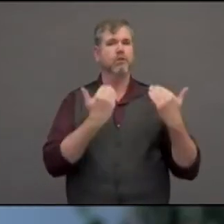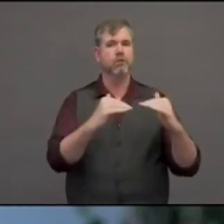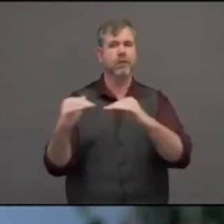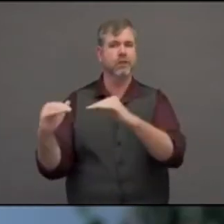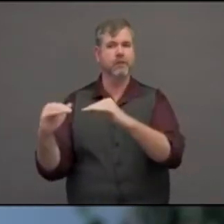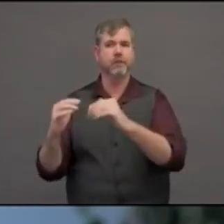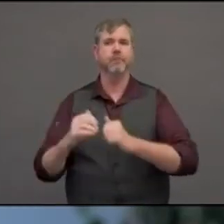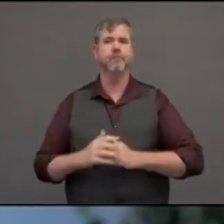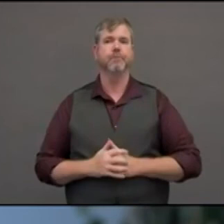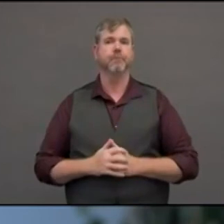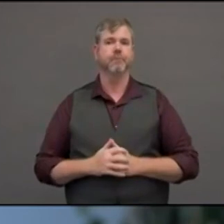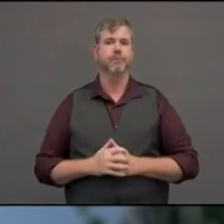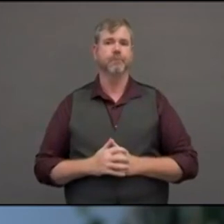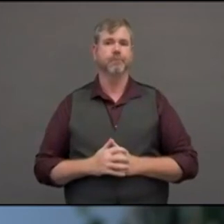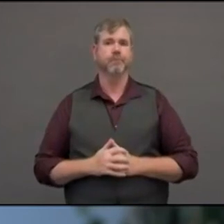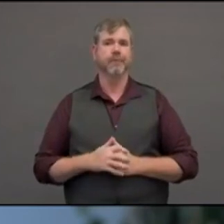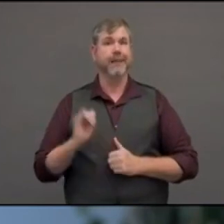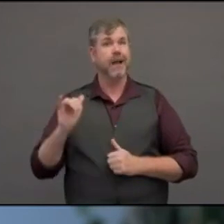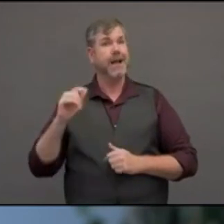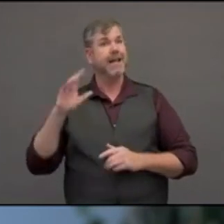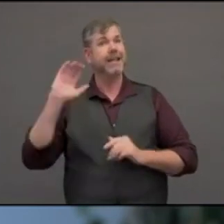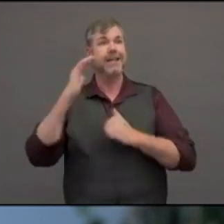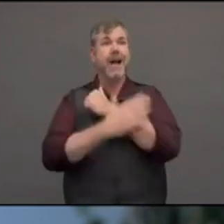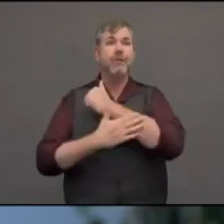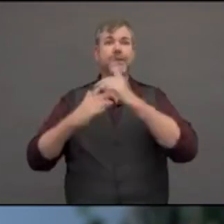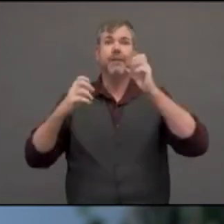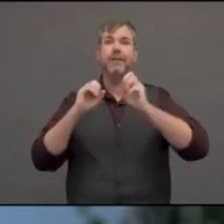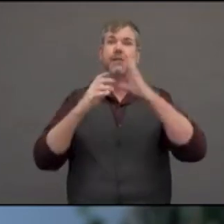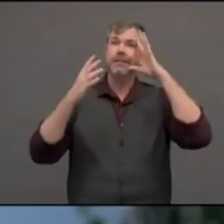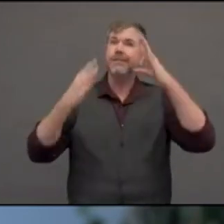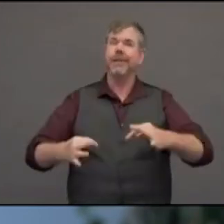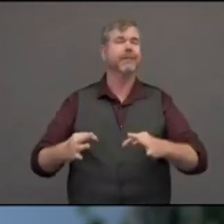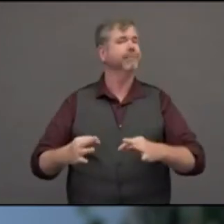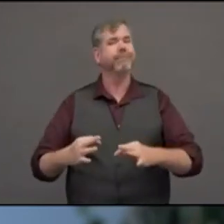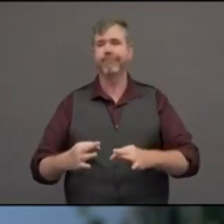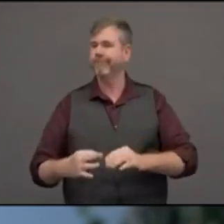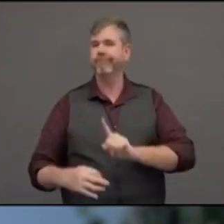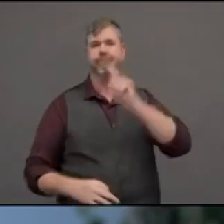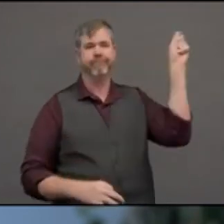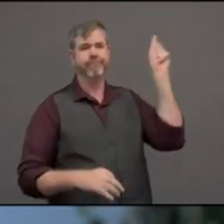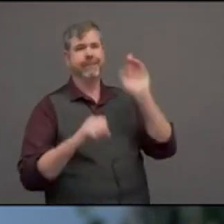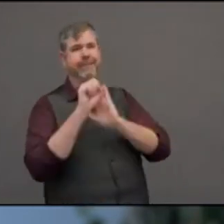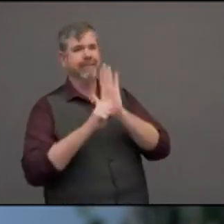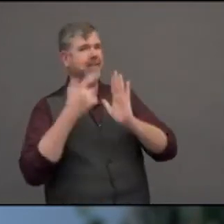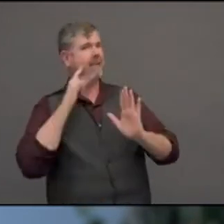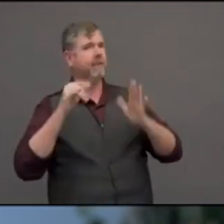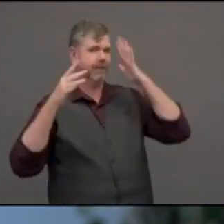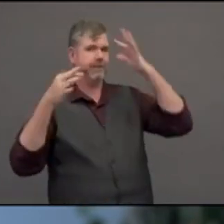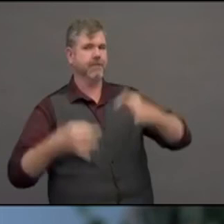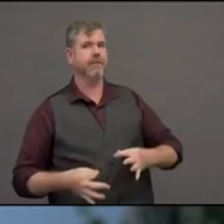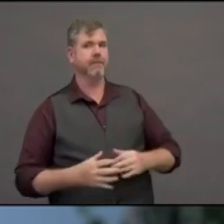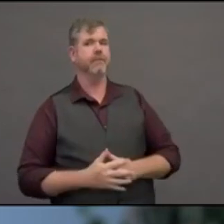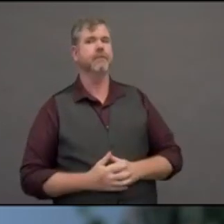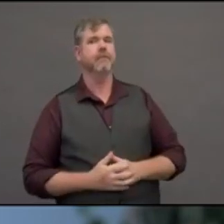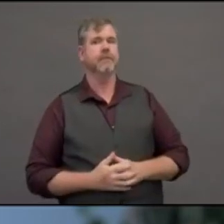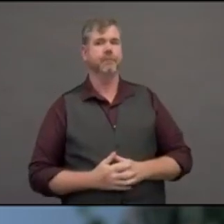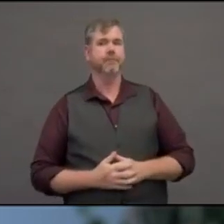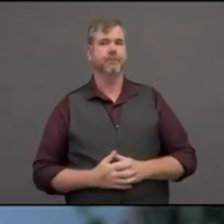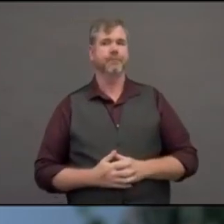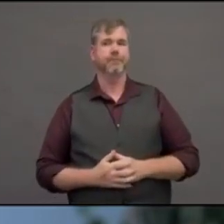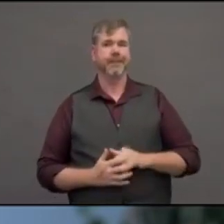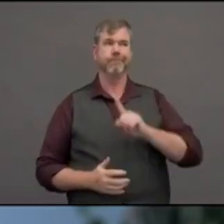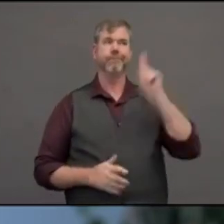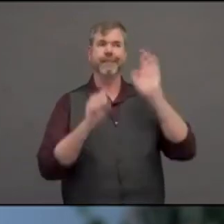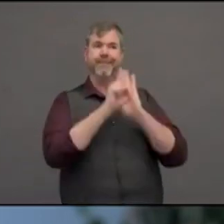you may know, we were set to open, but we went on the watch list. So it is because of the state that we